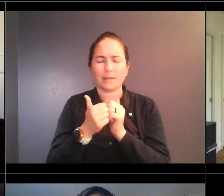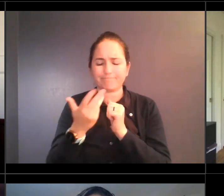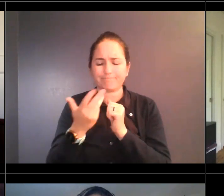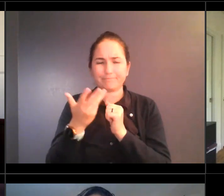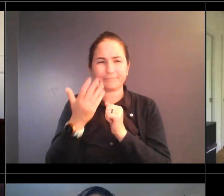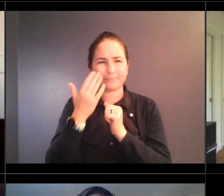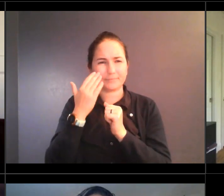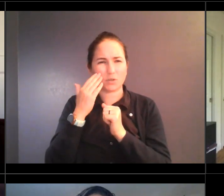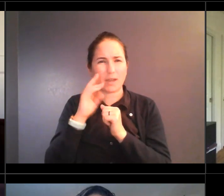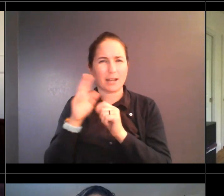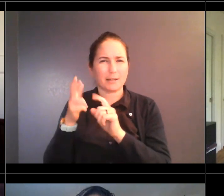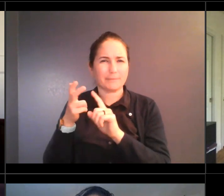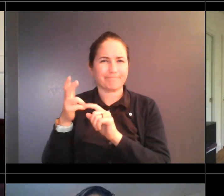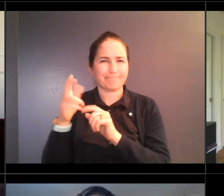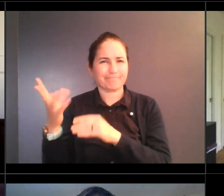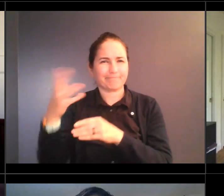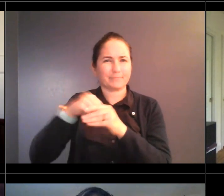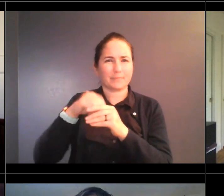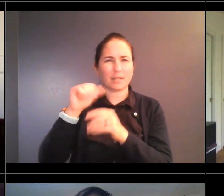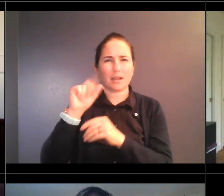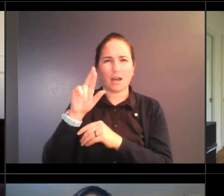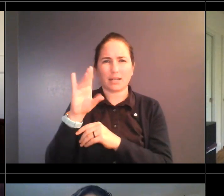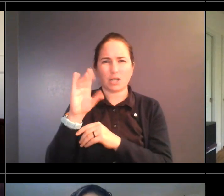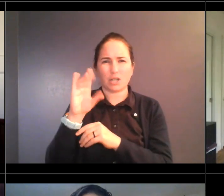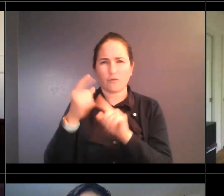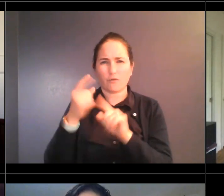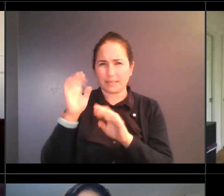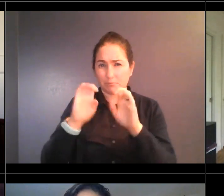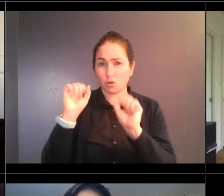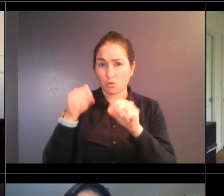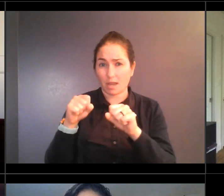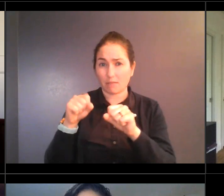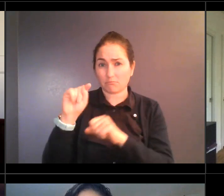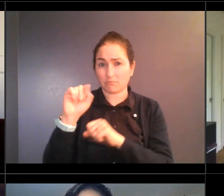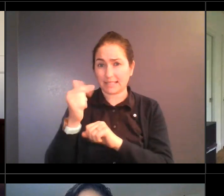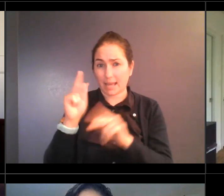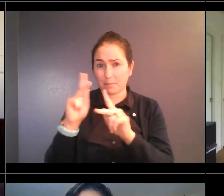pull in audio from a Qualtrics experiment. So you can tag people in.